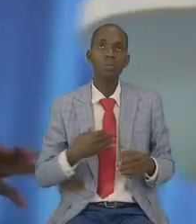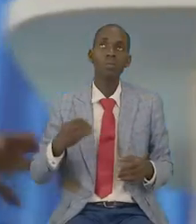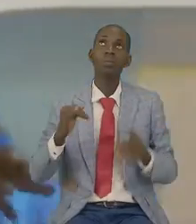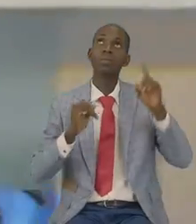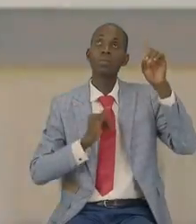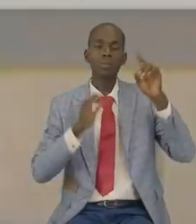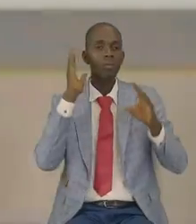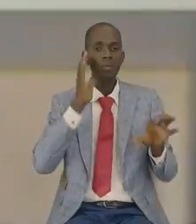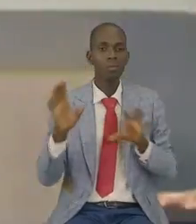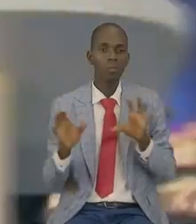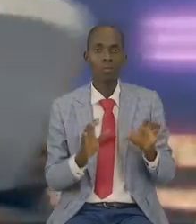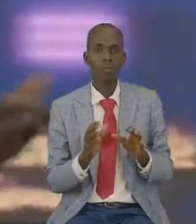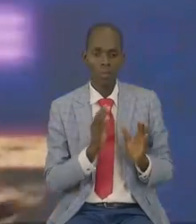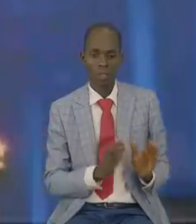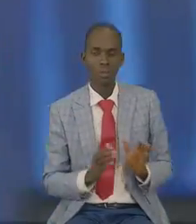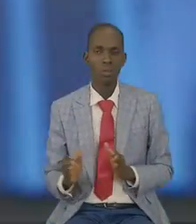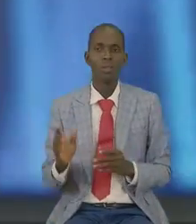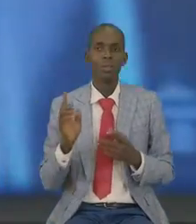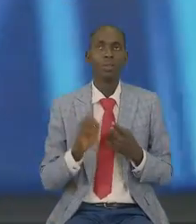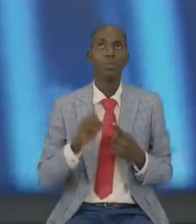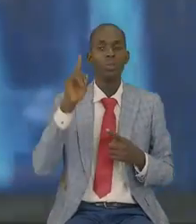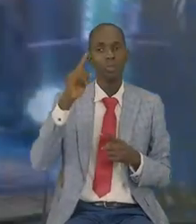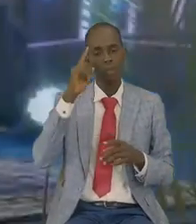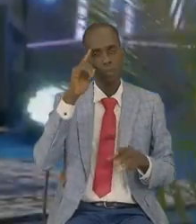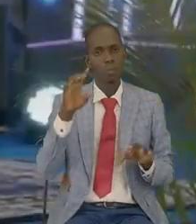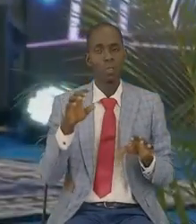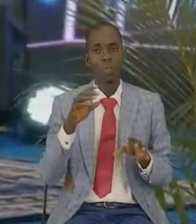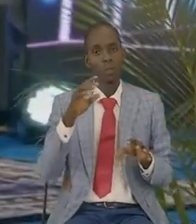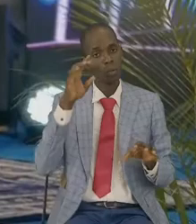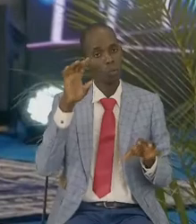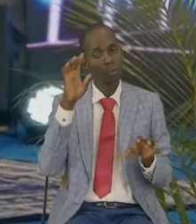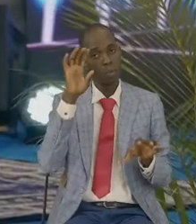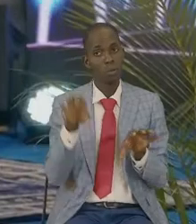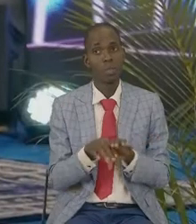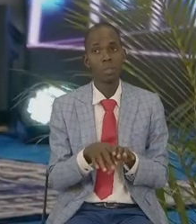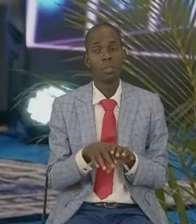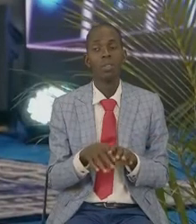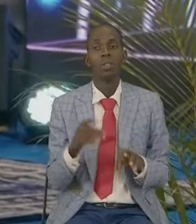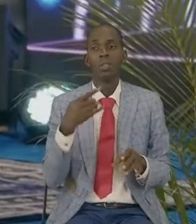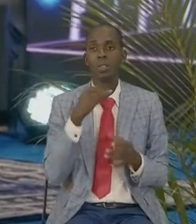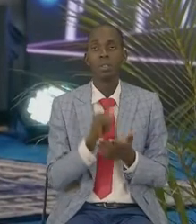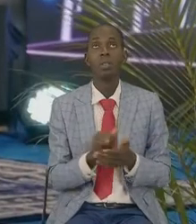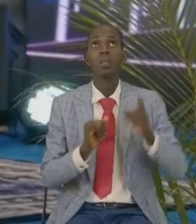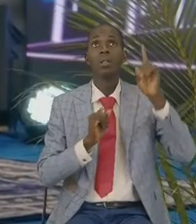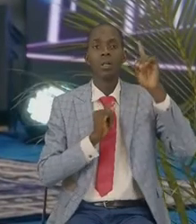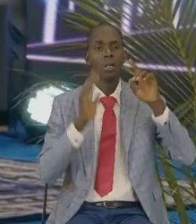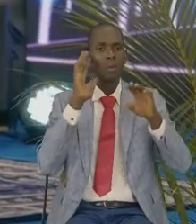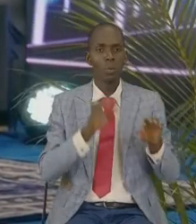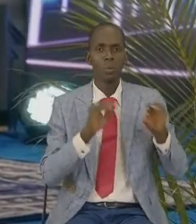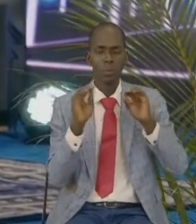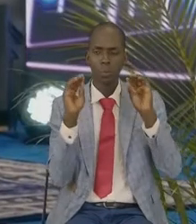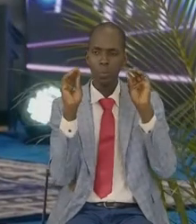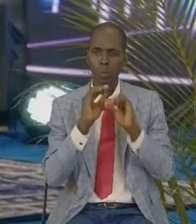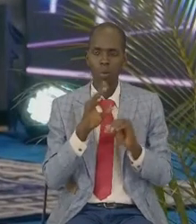according to his commandment, he said, I will put none of these